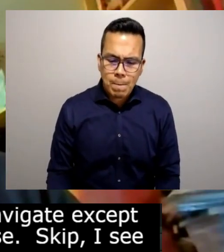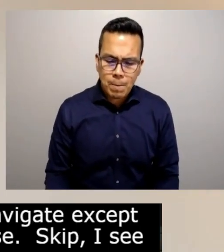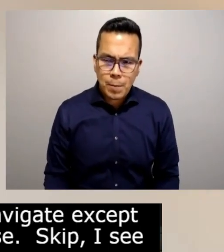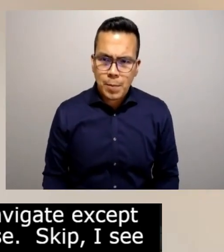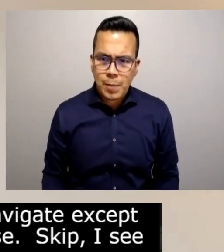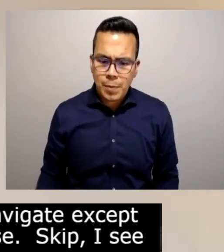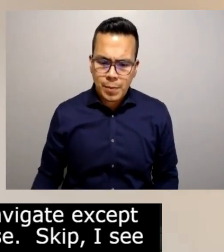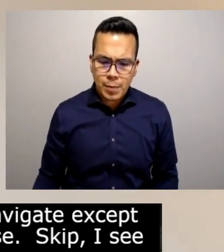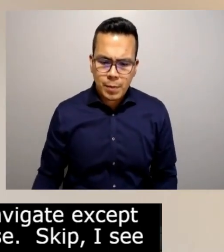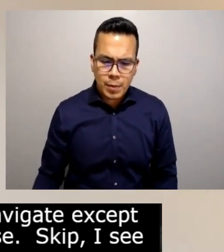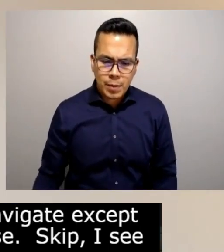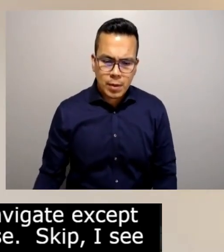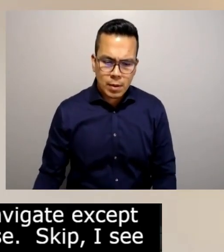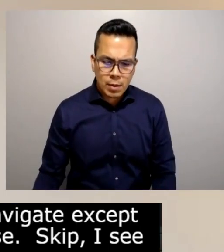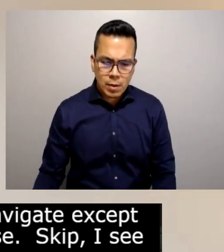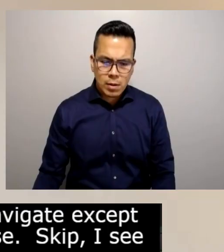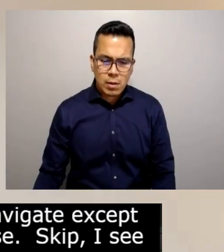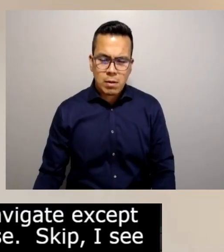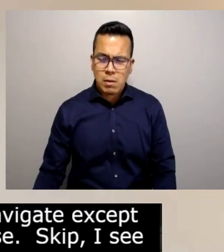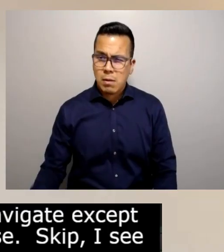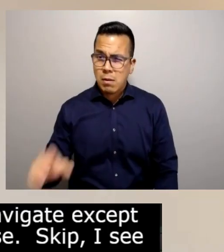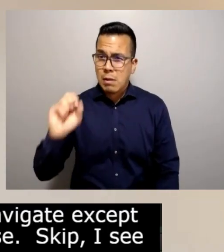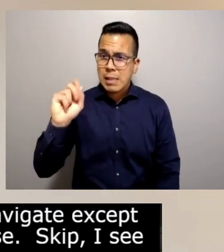Skip, maybe that was an old hand.